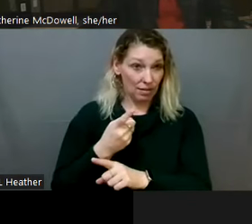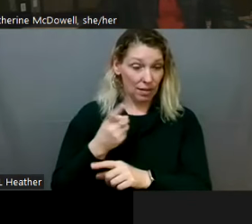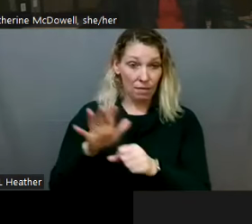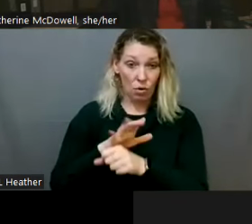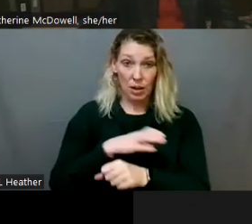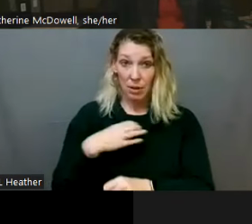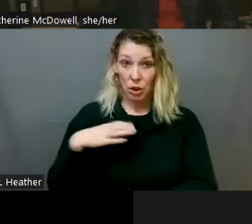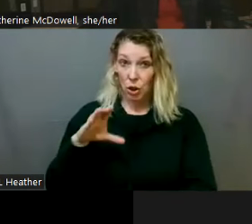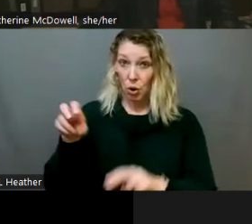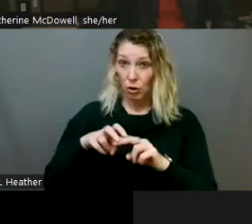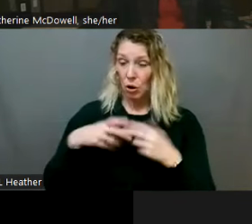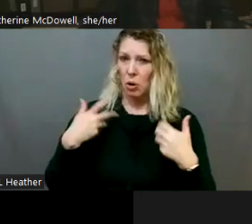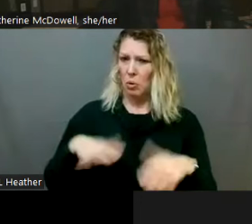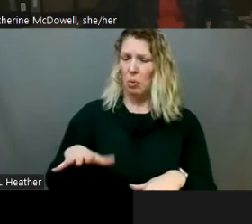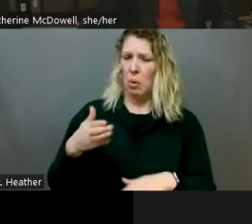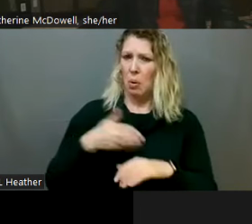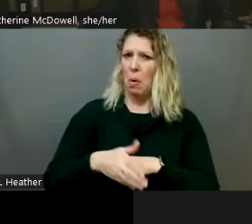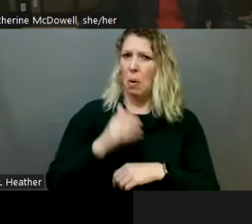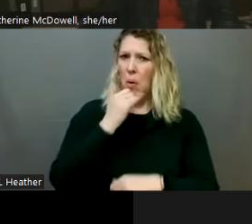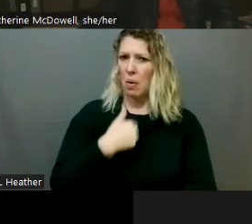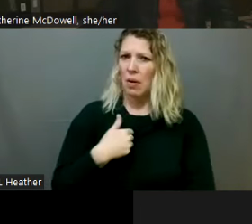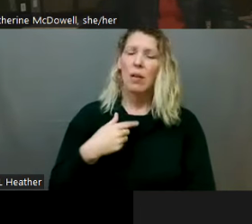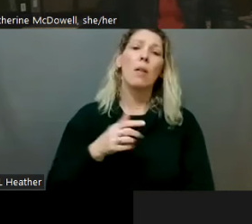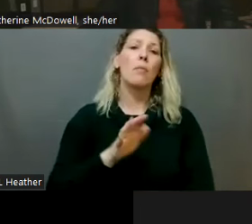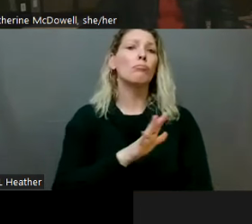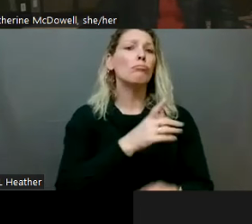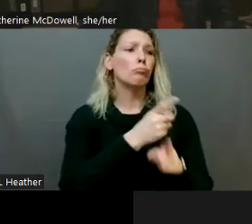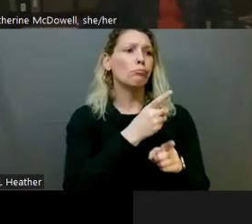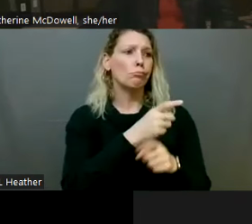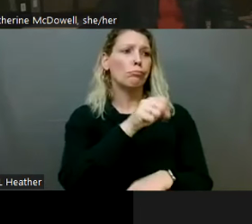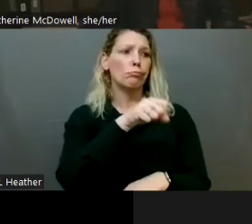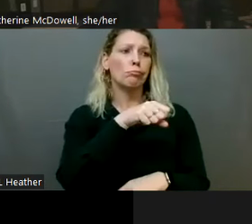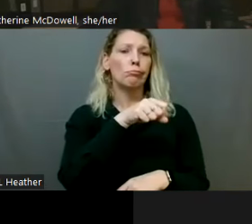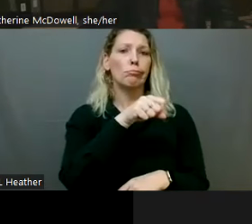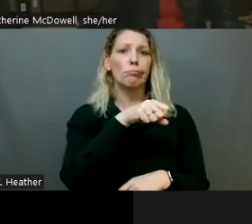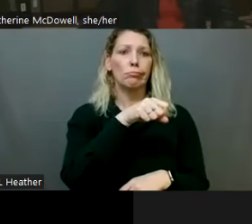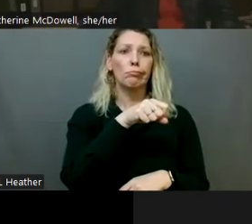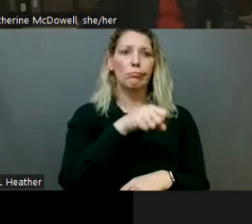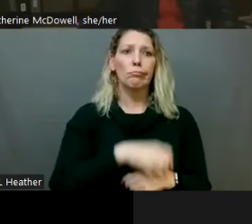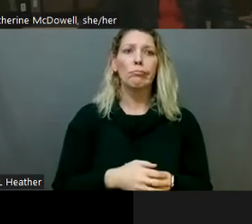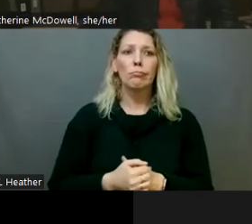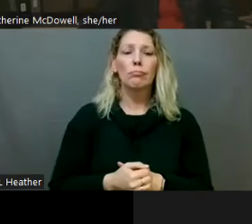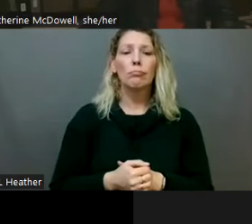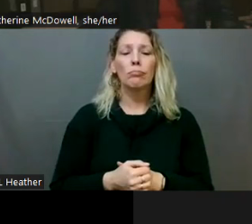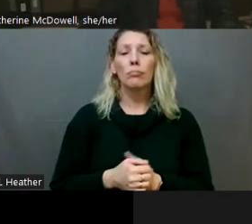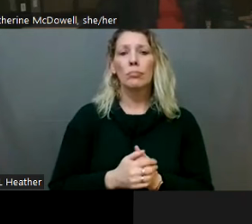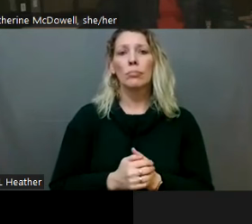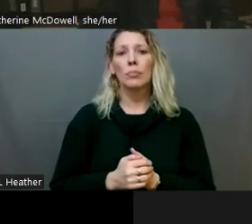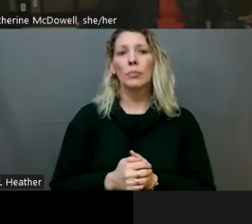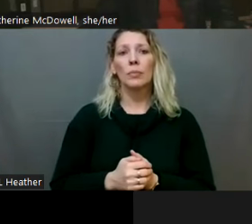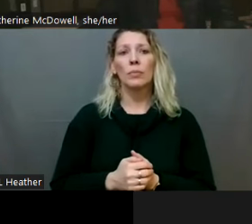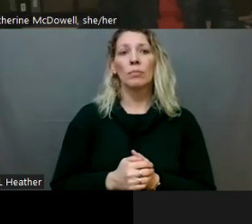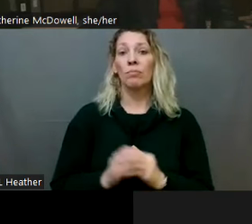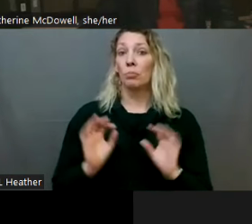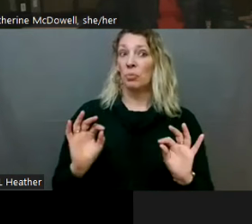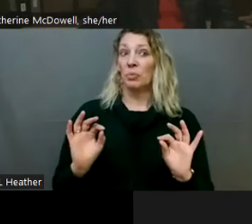co-chairs? I don't want to overstate. No, that's about accurate. Yeah, from my perspective, definitely. Great.